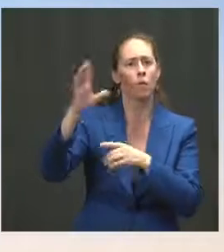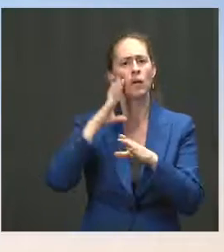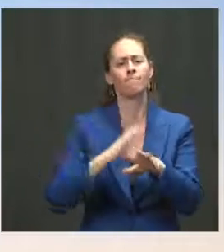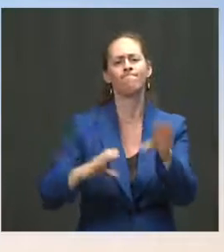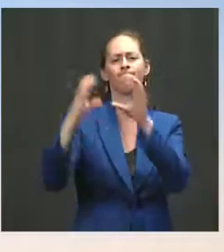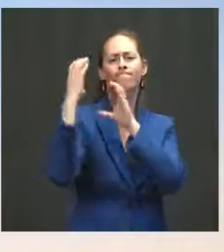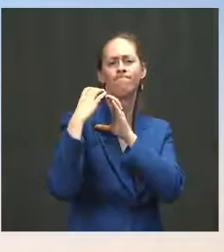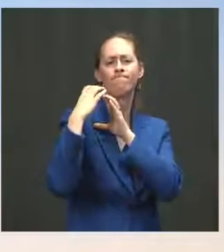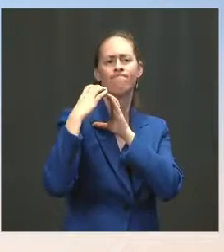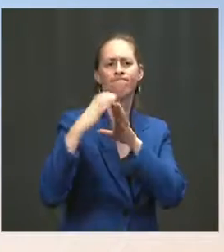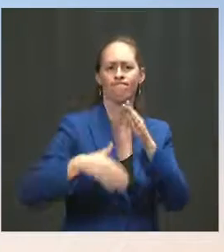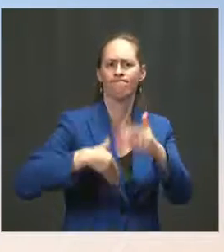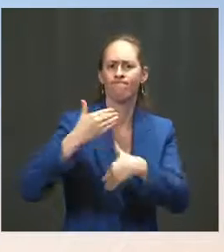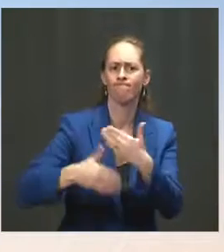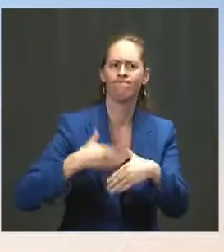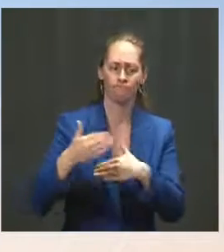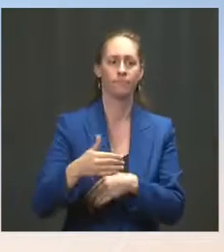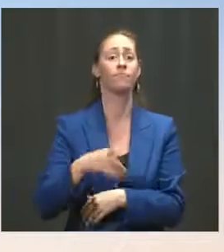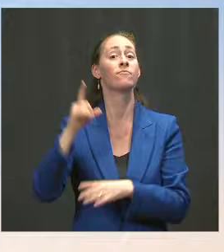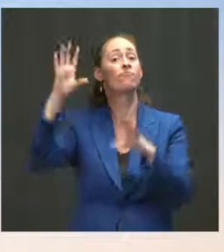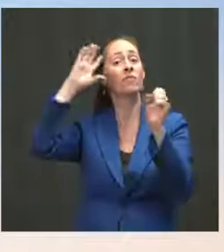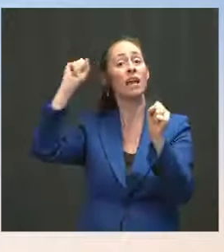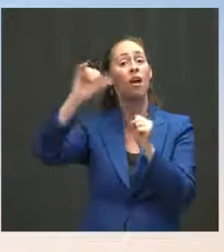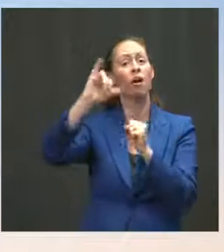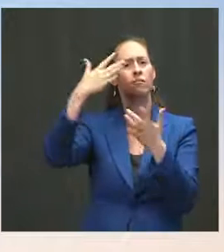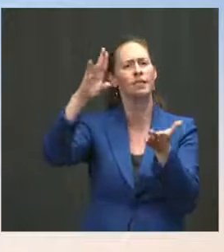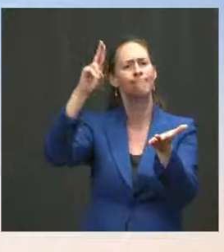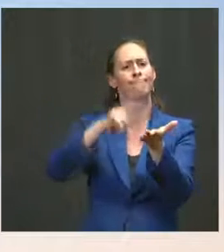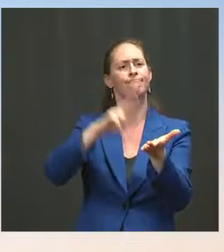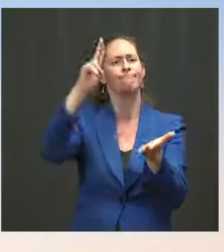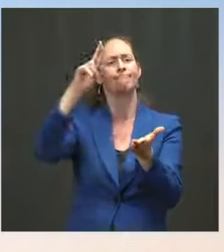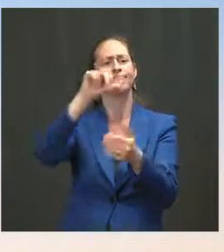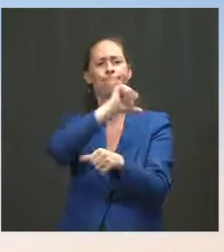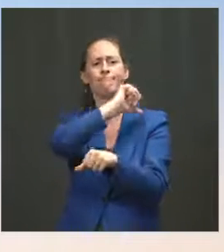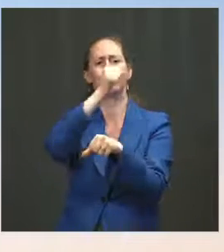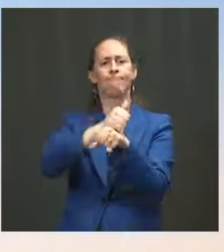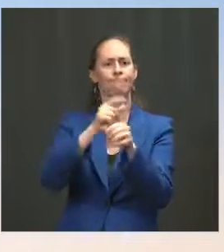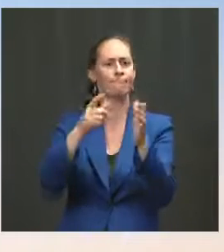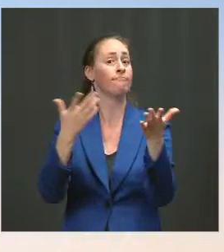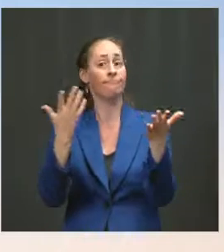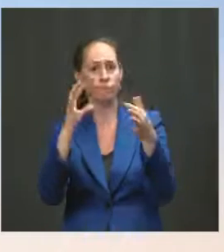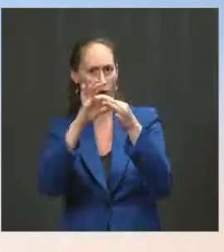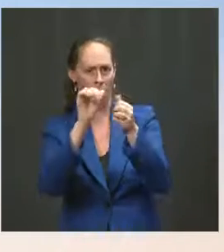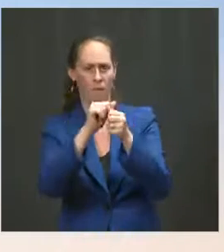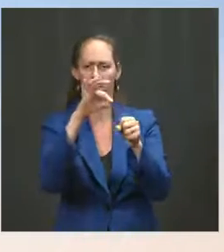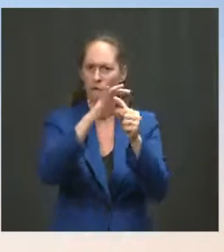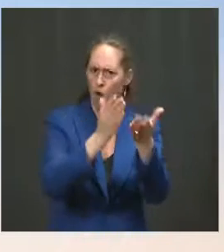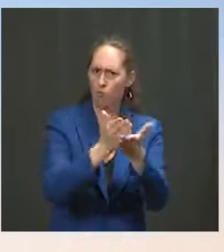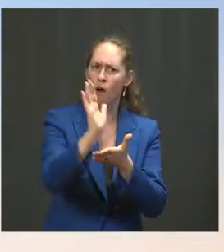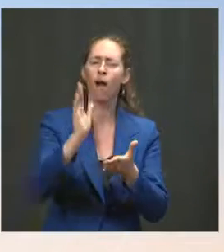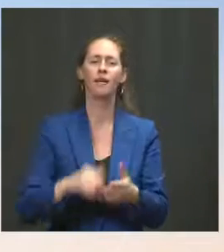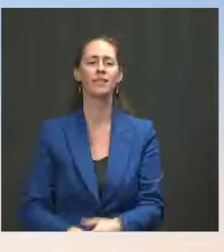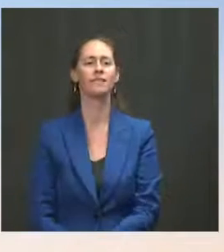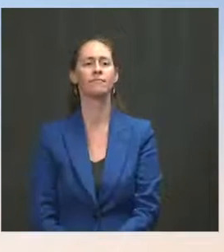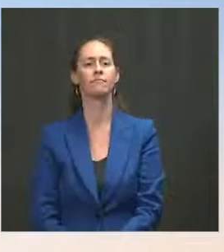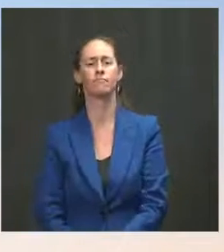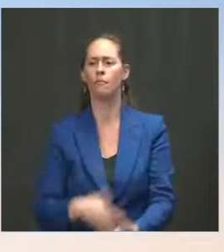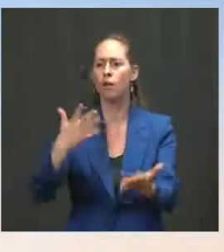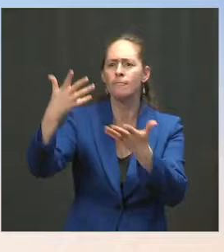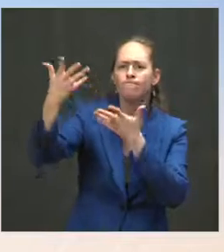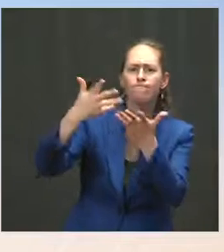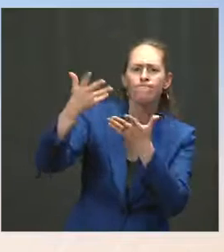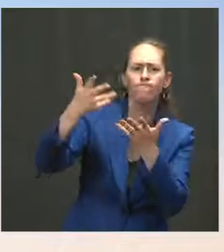to expand and protect voting rights, including ensuring and supporting steps by the Department of Justice to provide additional funding,